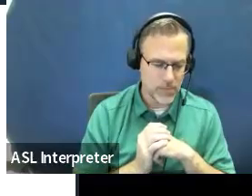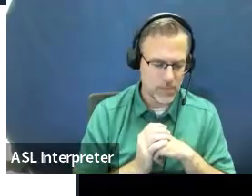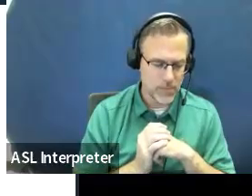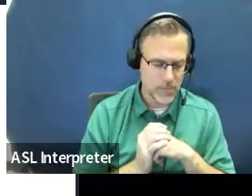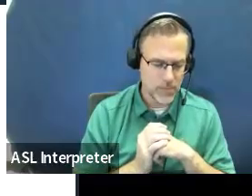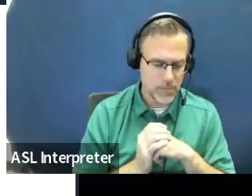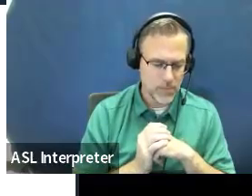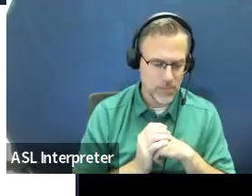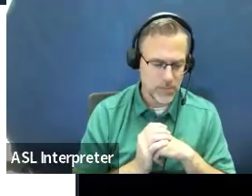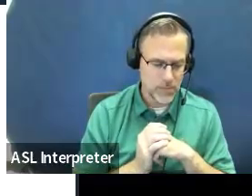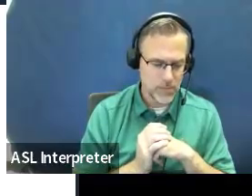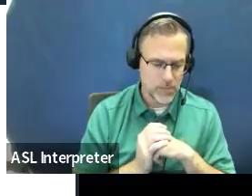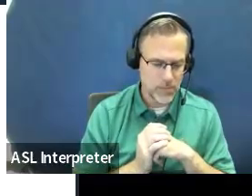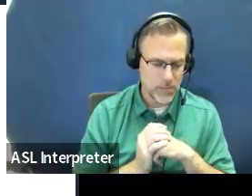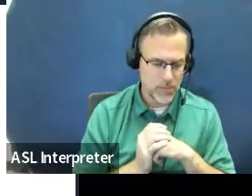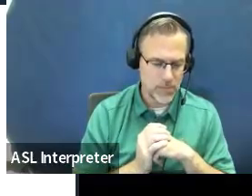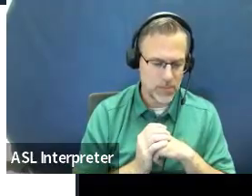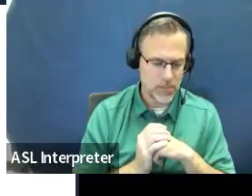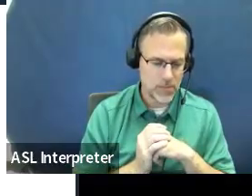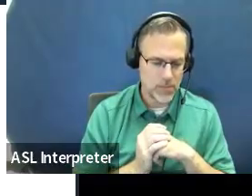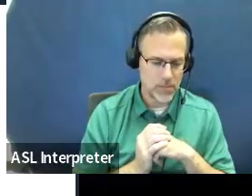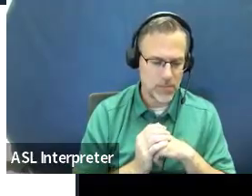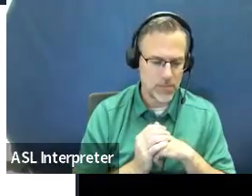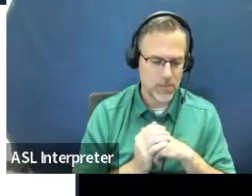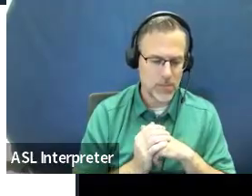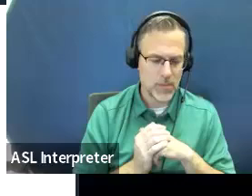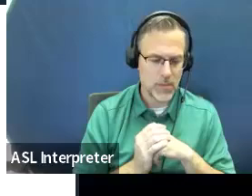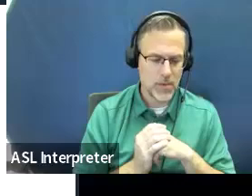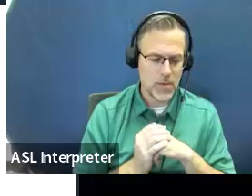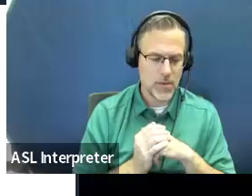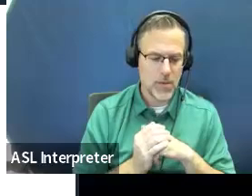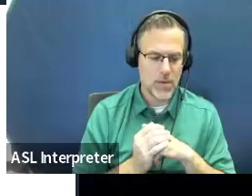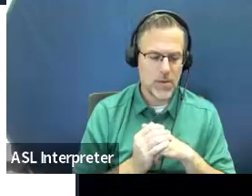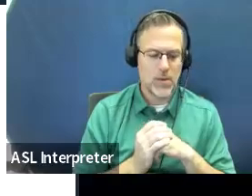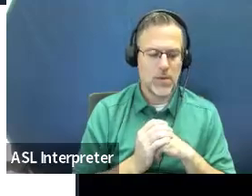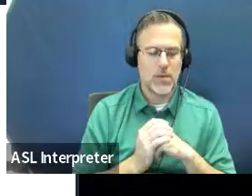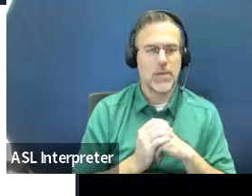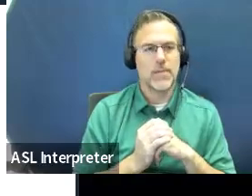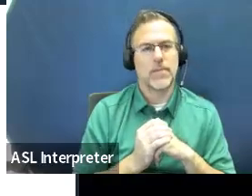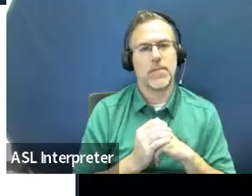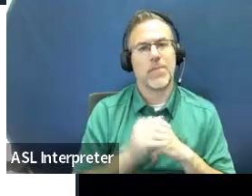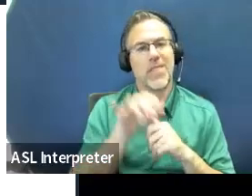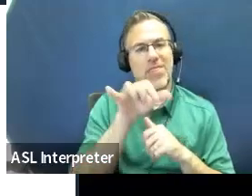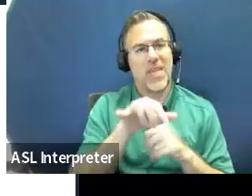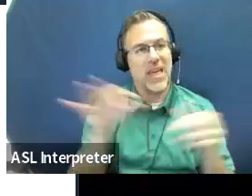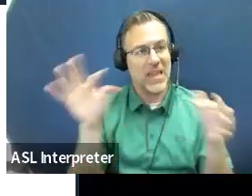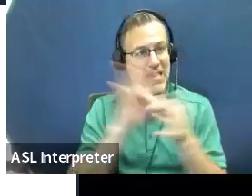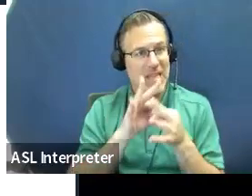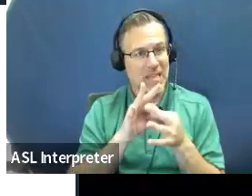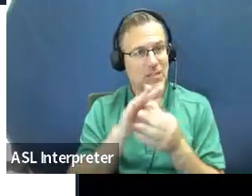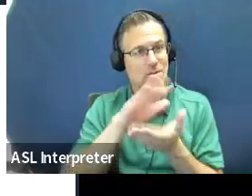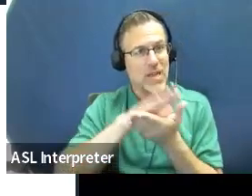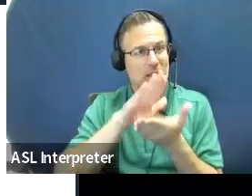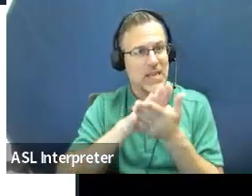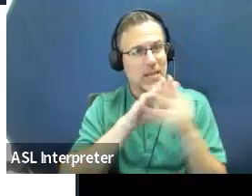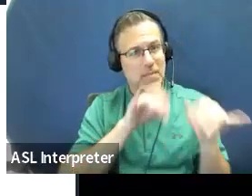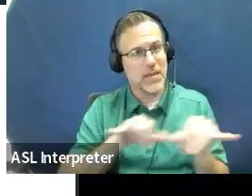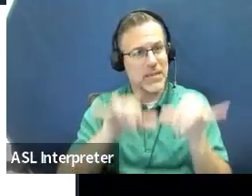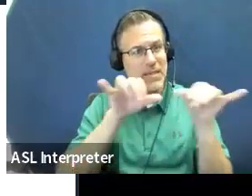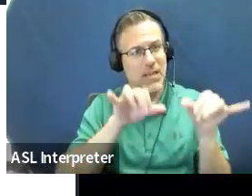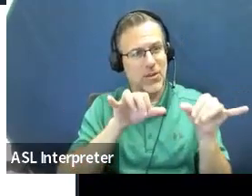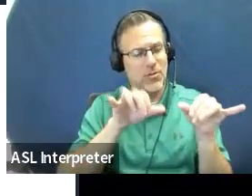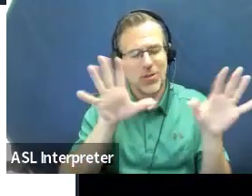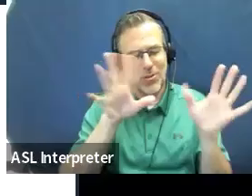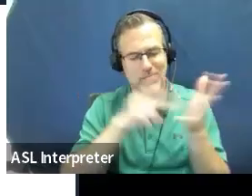And that brings us to that compliance piece of linking your academic standards to, your academic